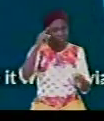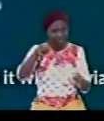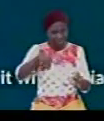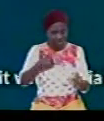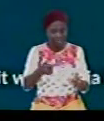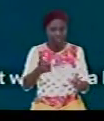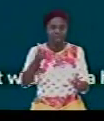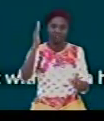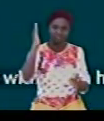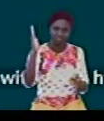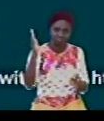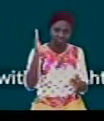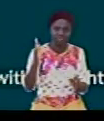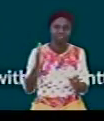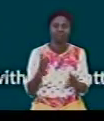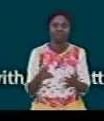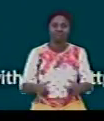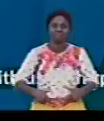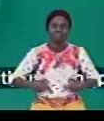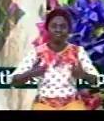Live.